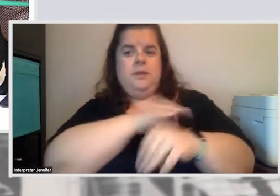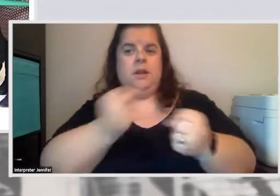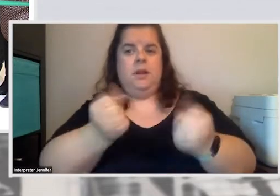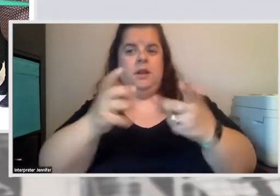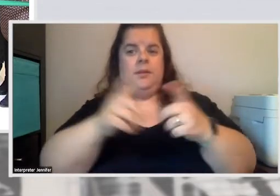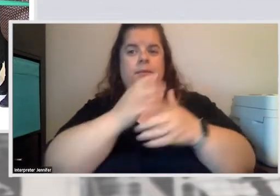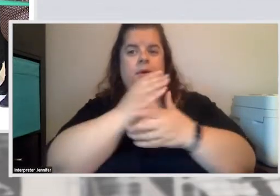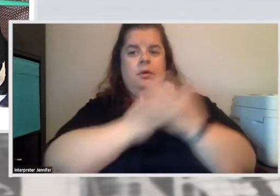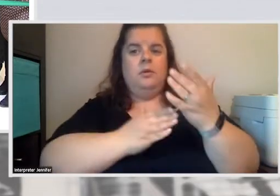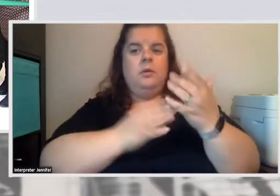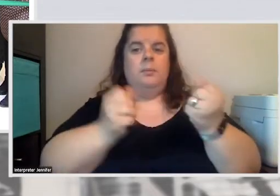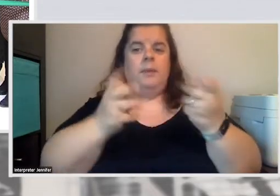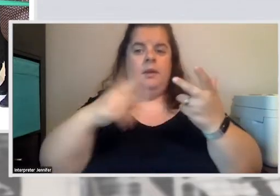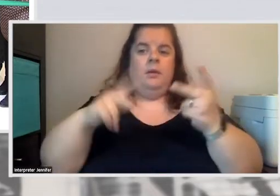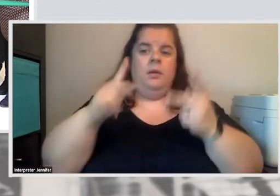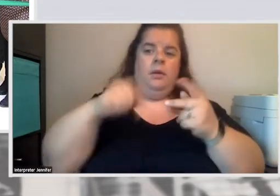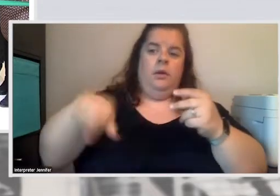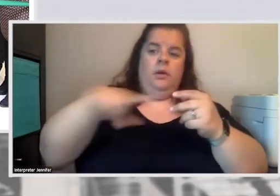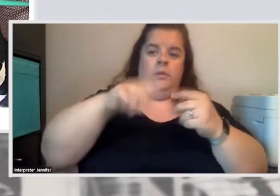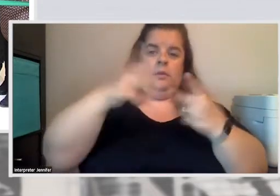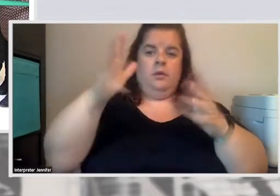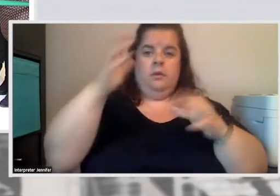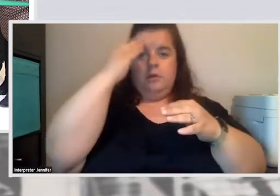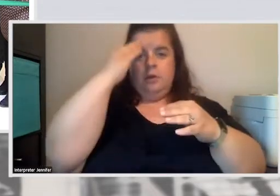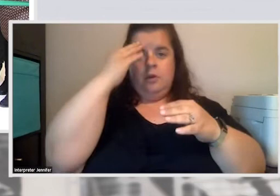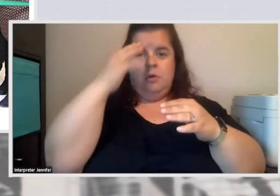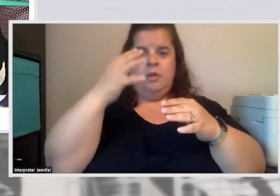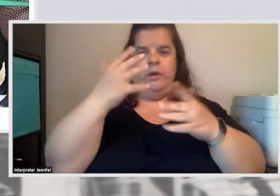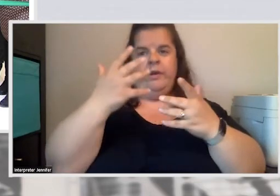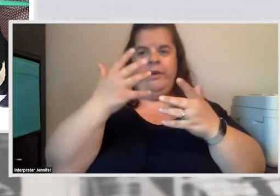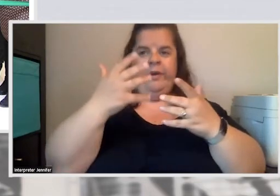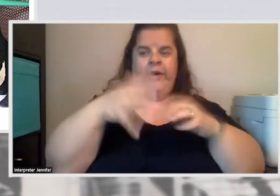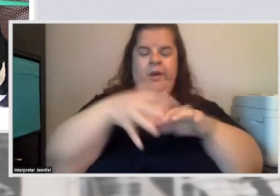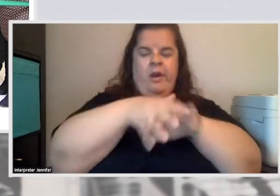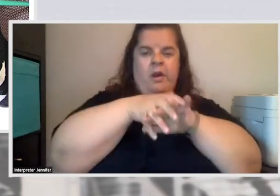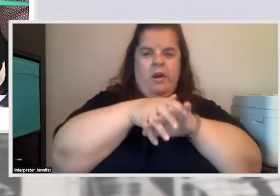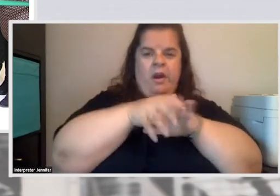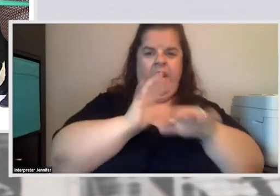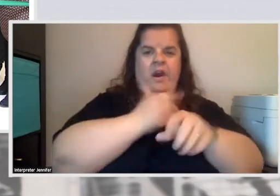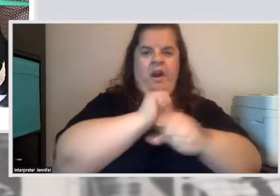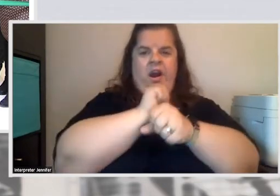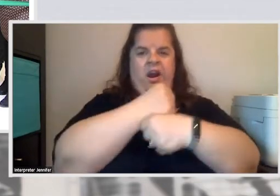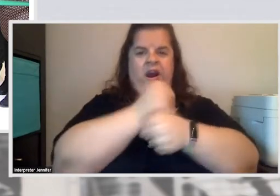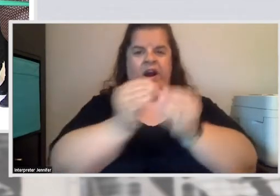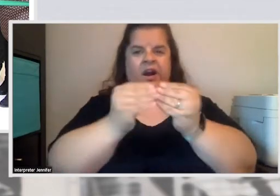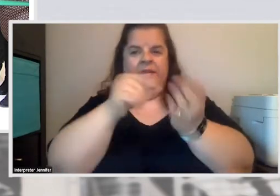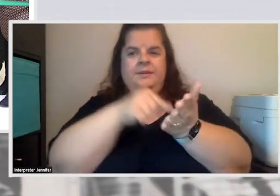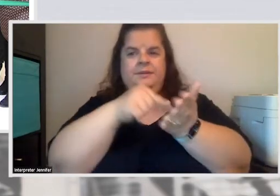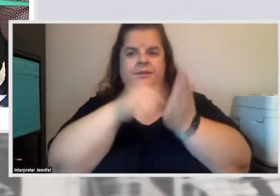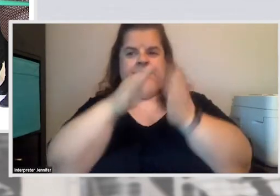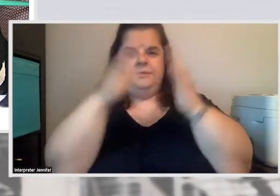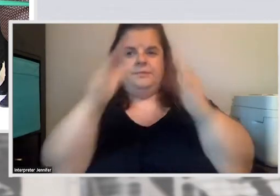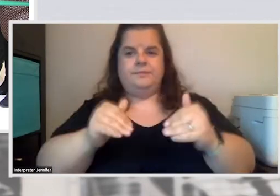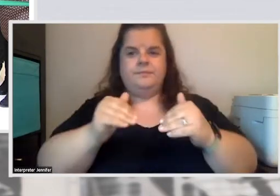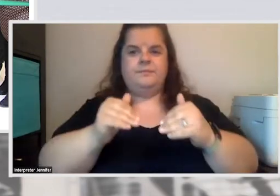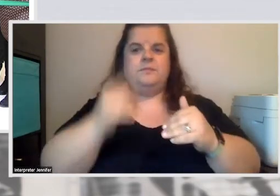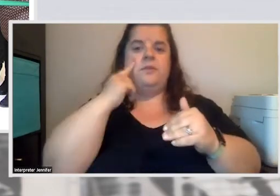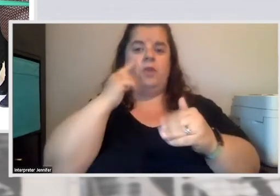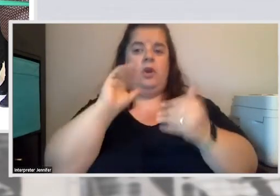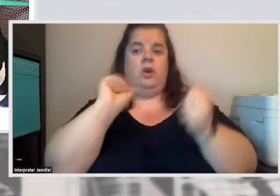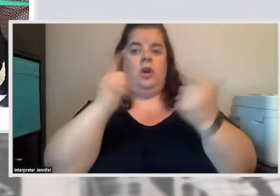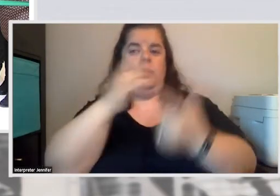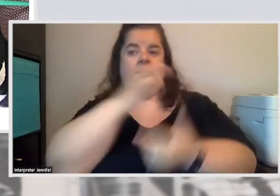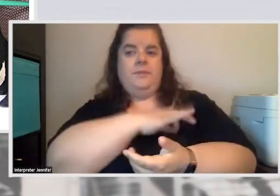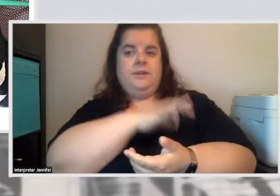many folks know, it's a core element of our work is creating more housing, specifically affordable housing for the